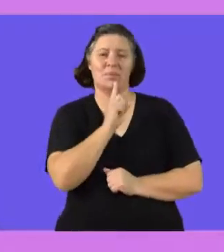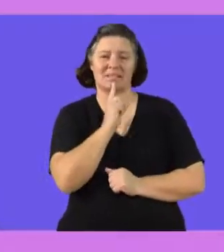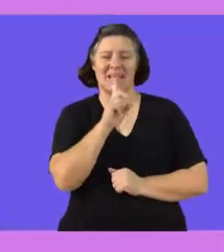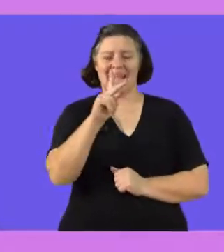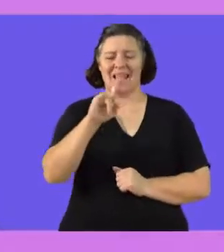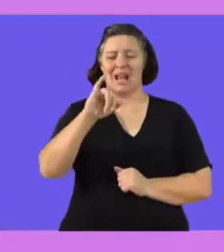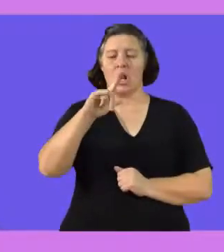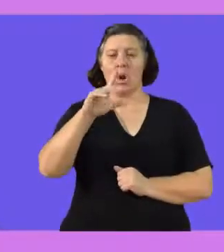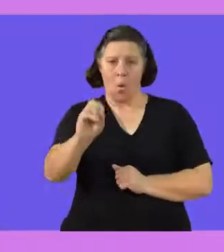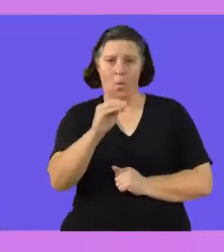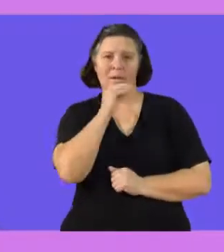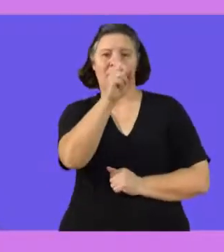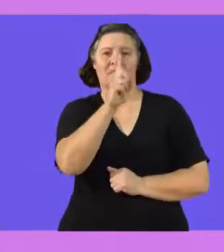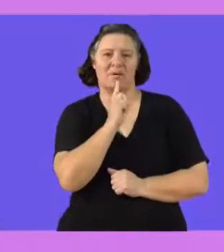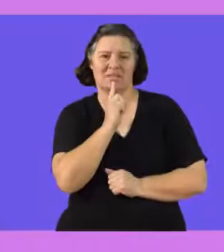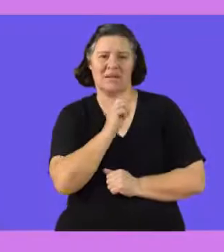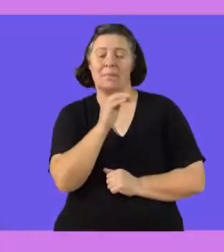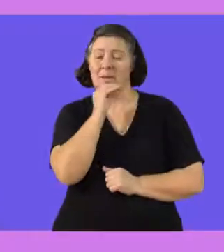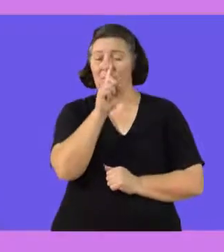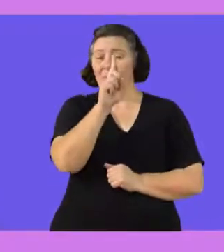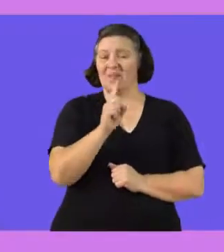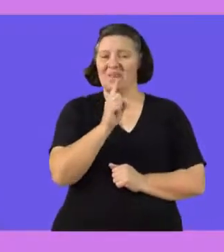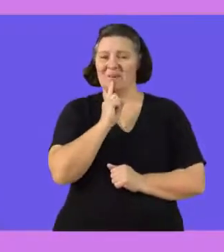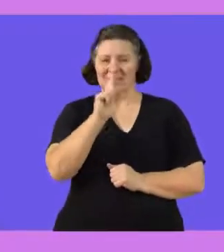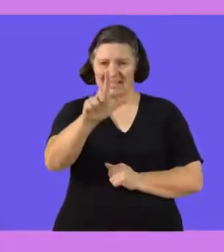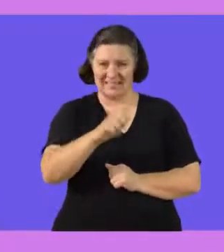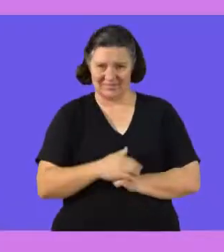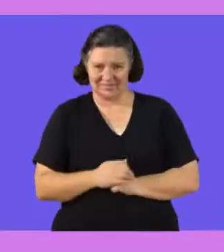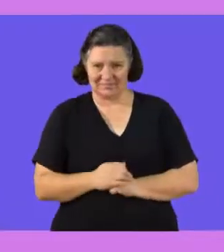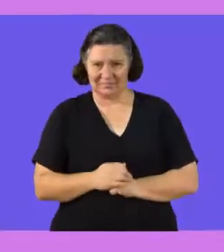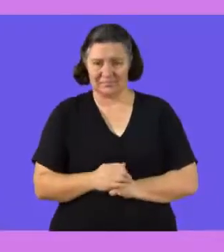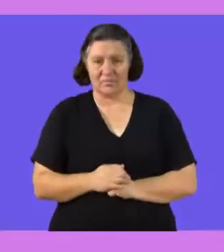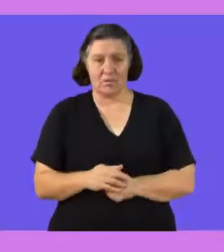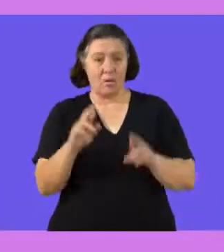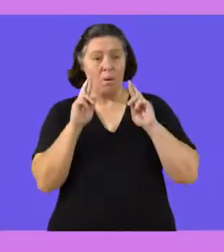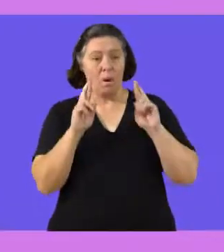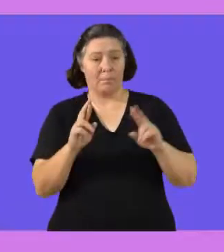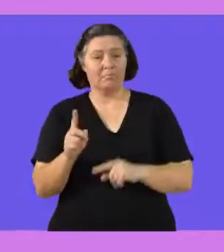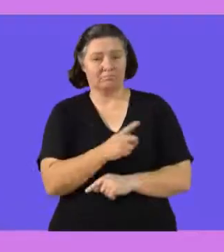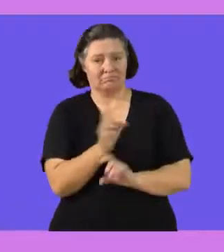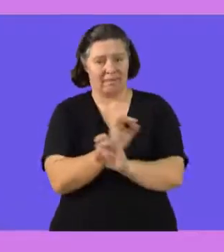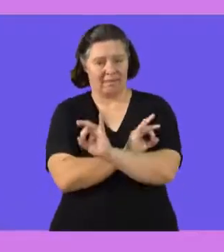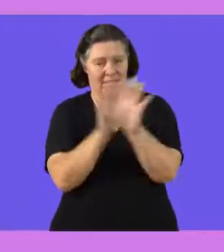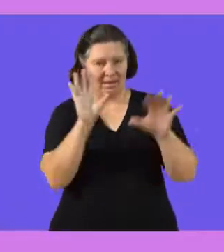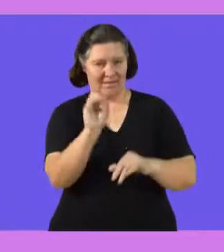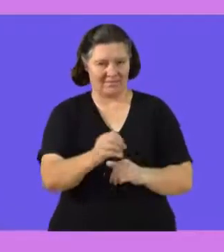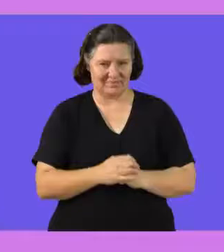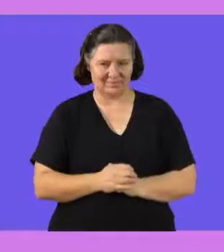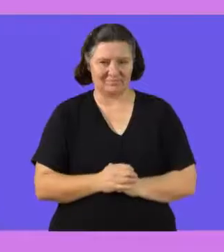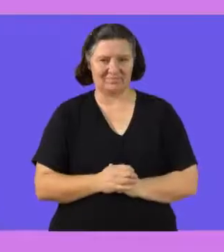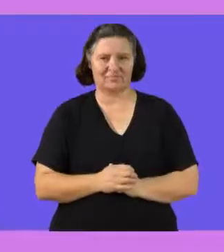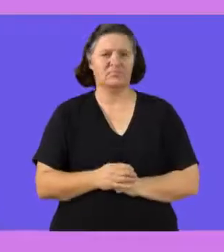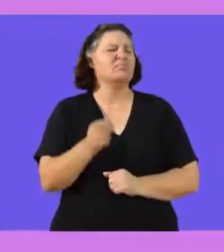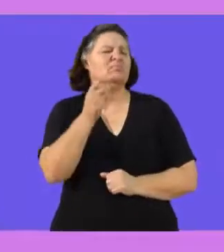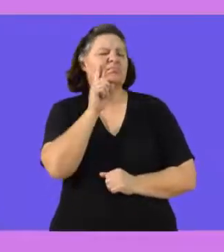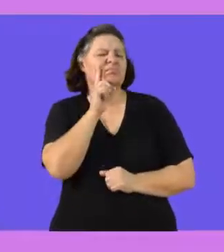so therefore that will be equals to 1,000 liters. Okay, so I hope all of that is clear to you. Let's quickly